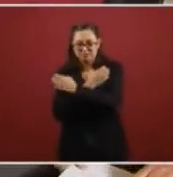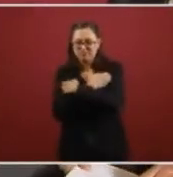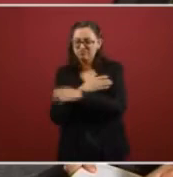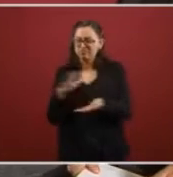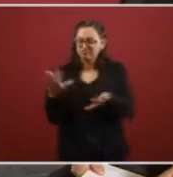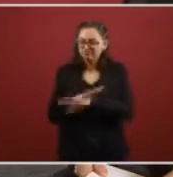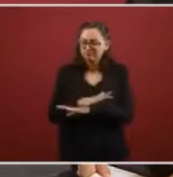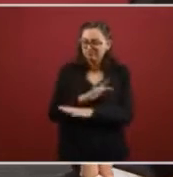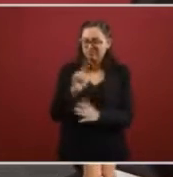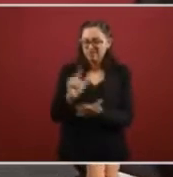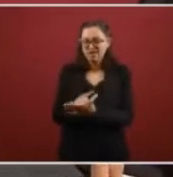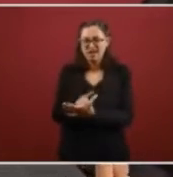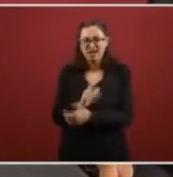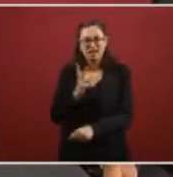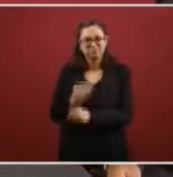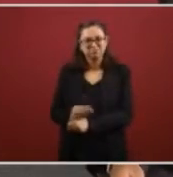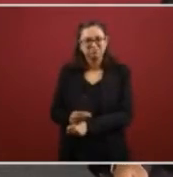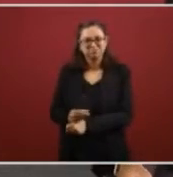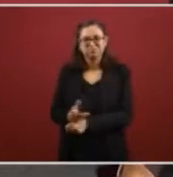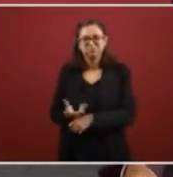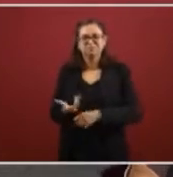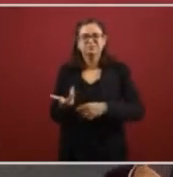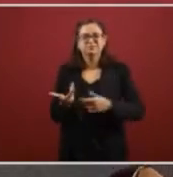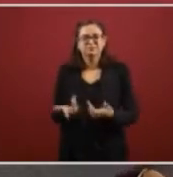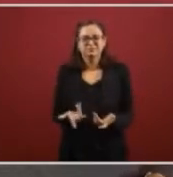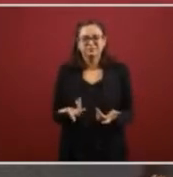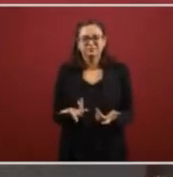and education reforms.